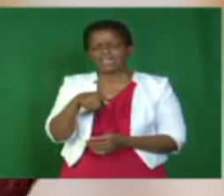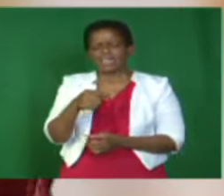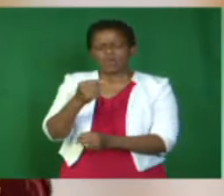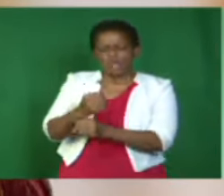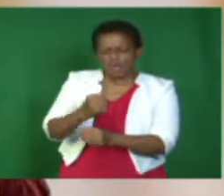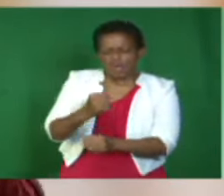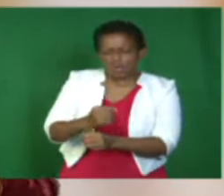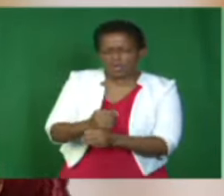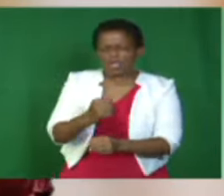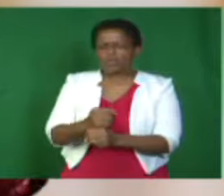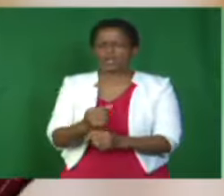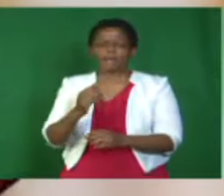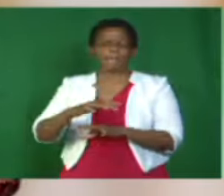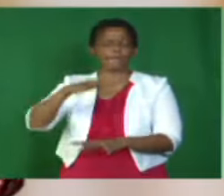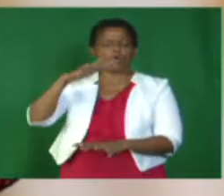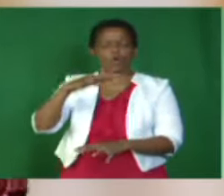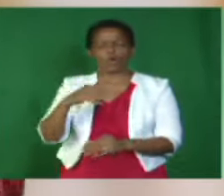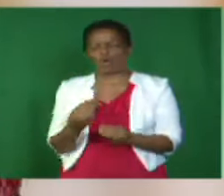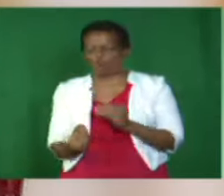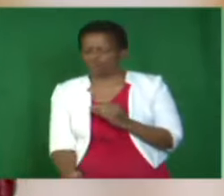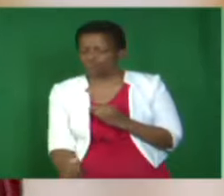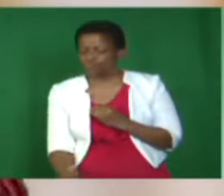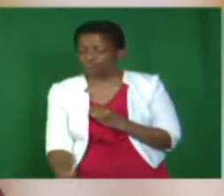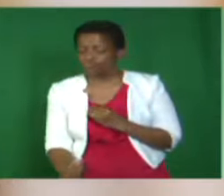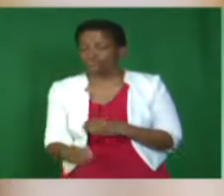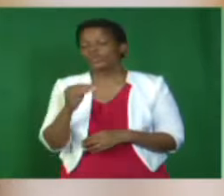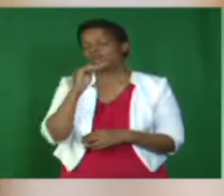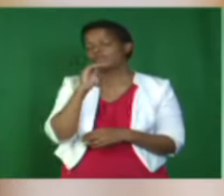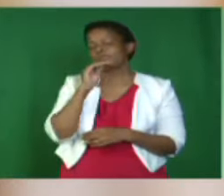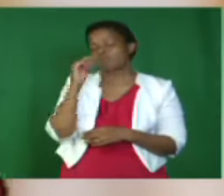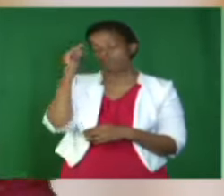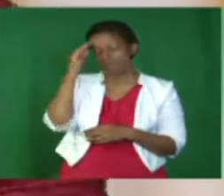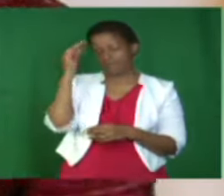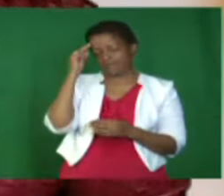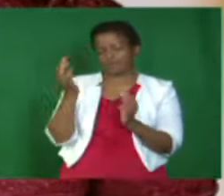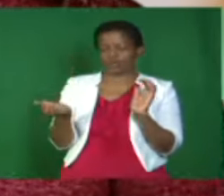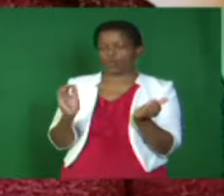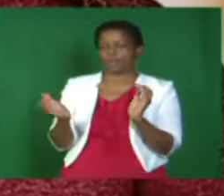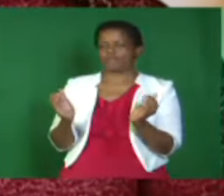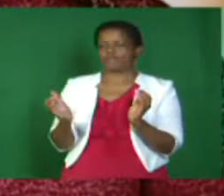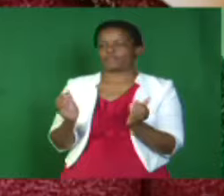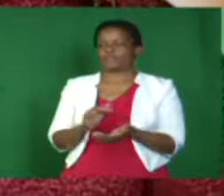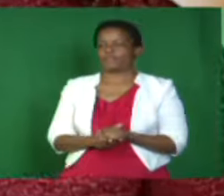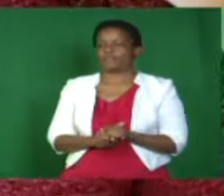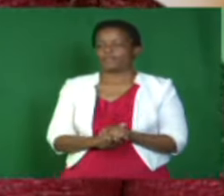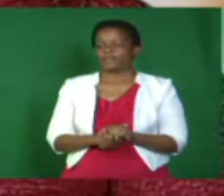or it was less? You would have compared what the writer had given you. Let us move forward.